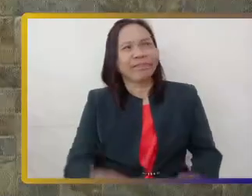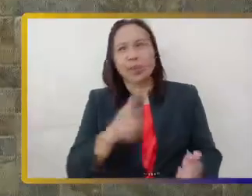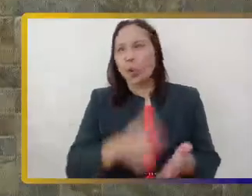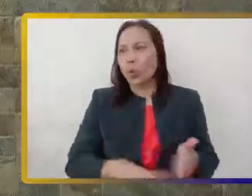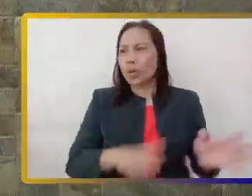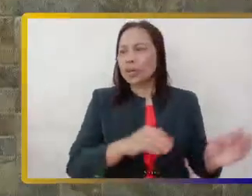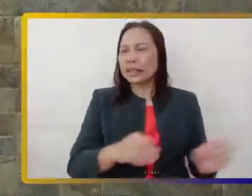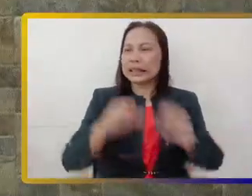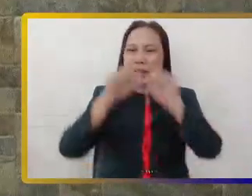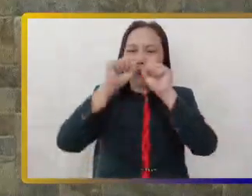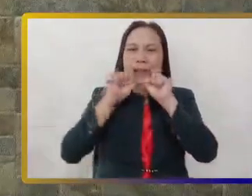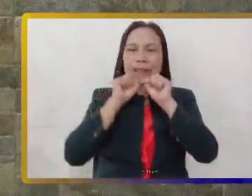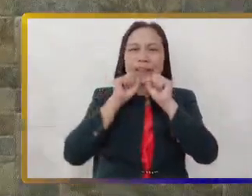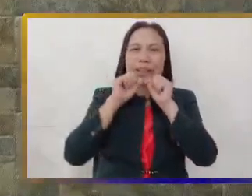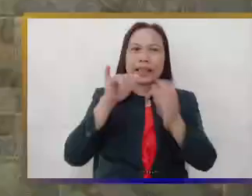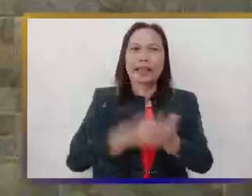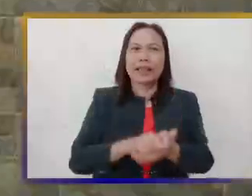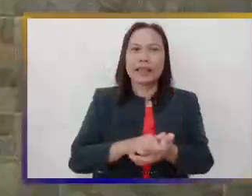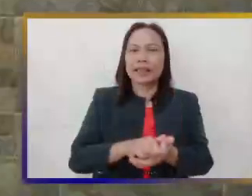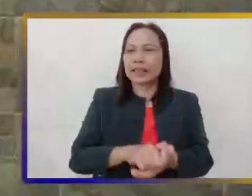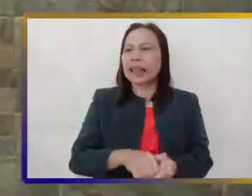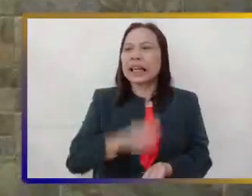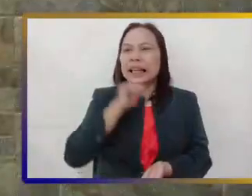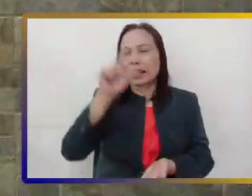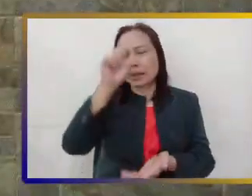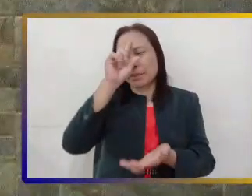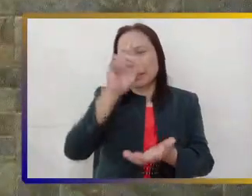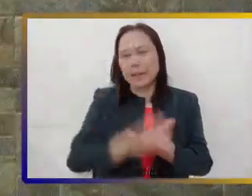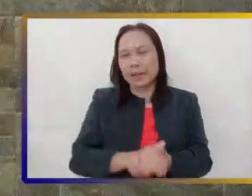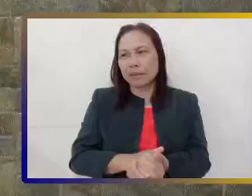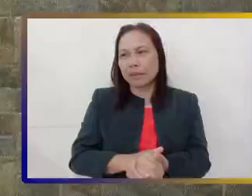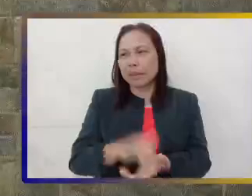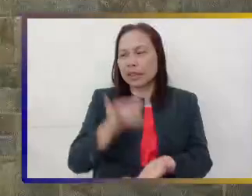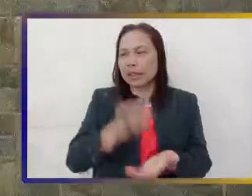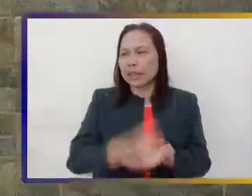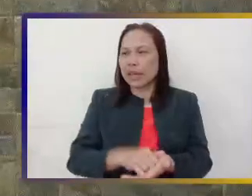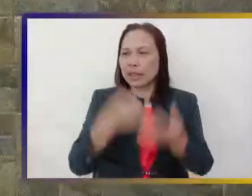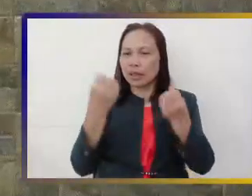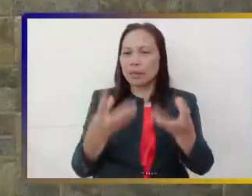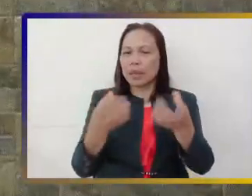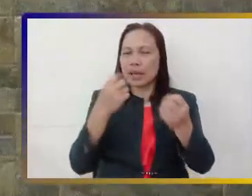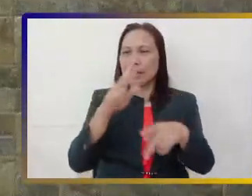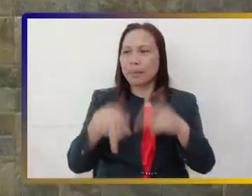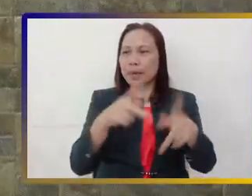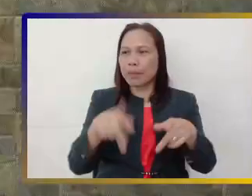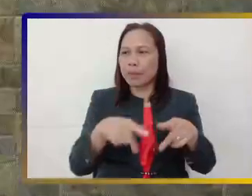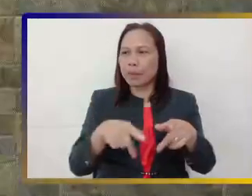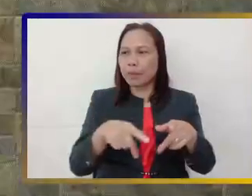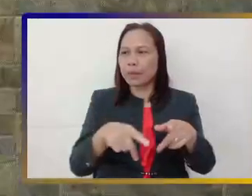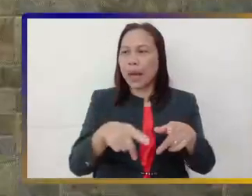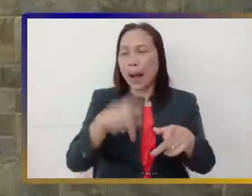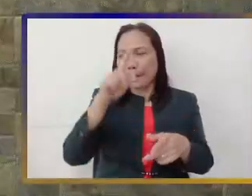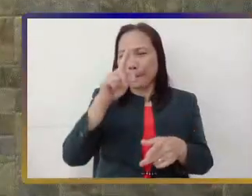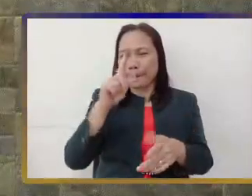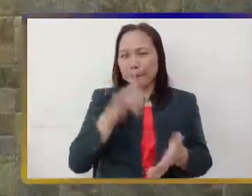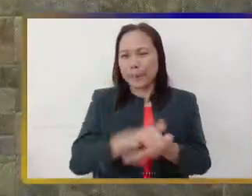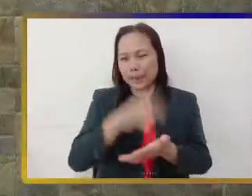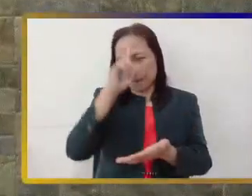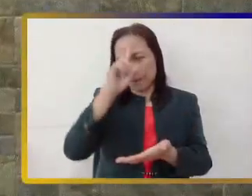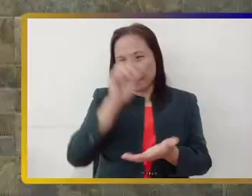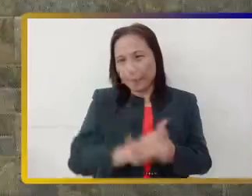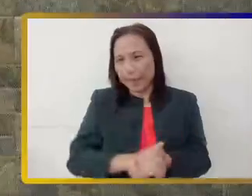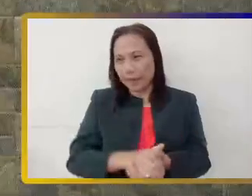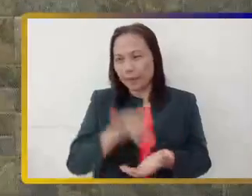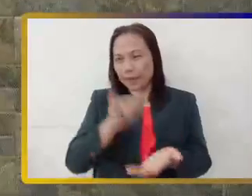lordly it is quite Unbelievable to note that many people are LED to believe in such